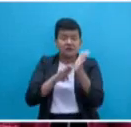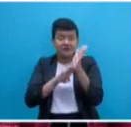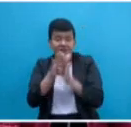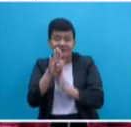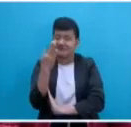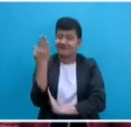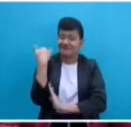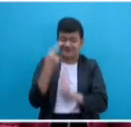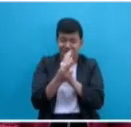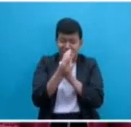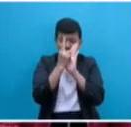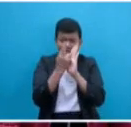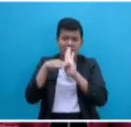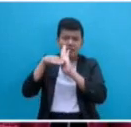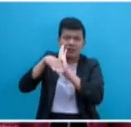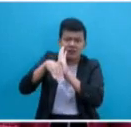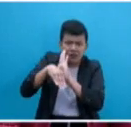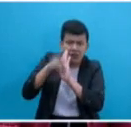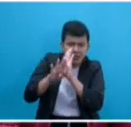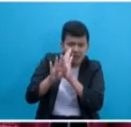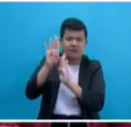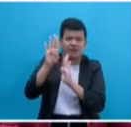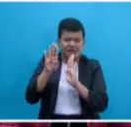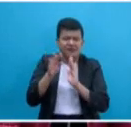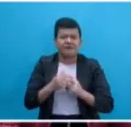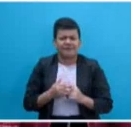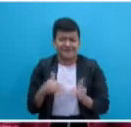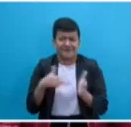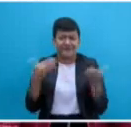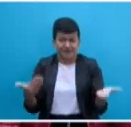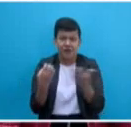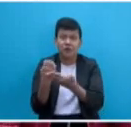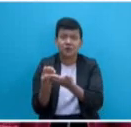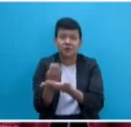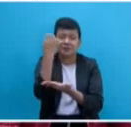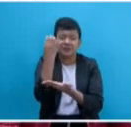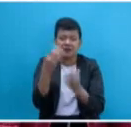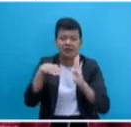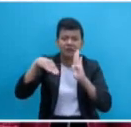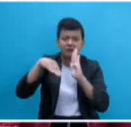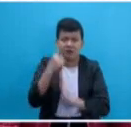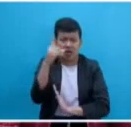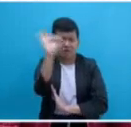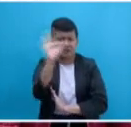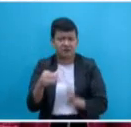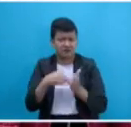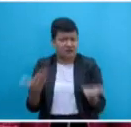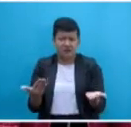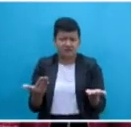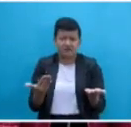downwards again, this time to 1%. We hope it will not be further